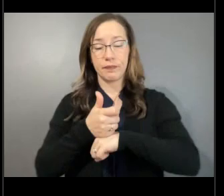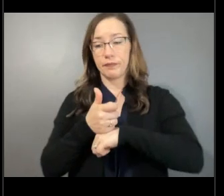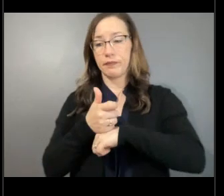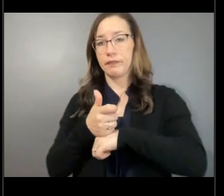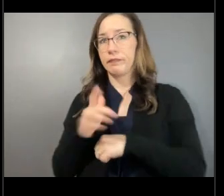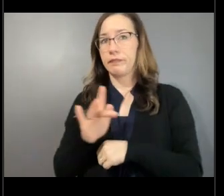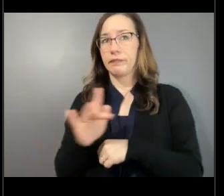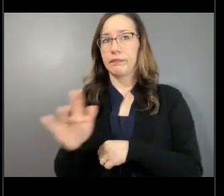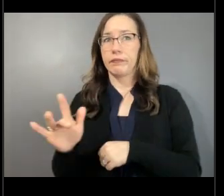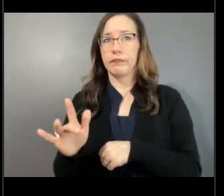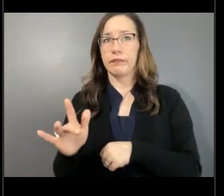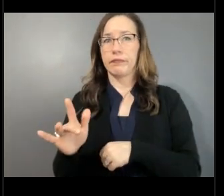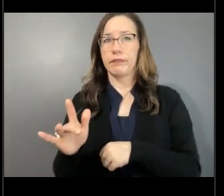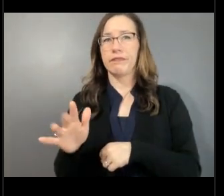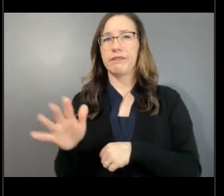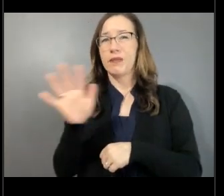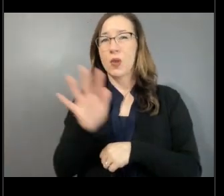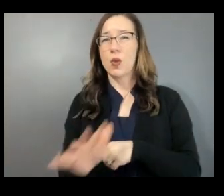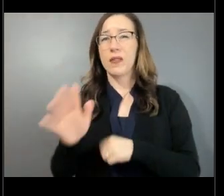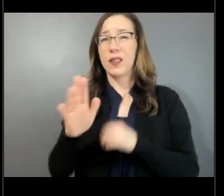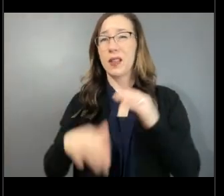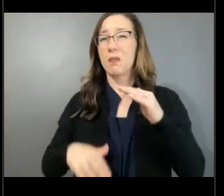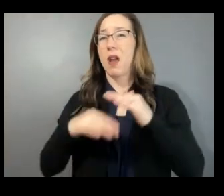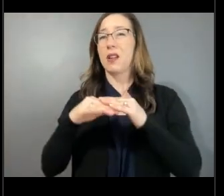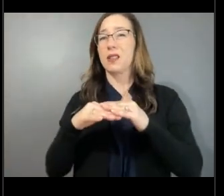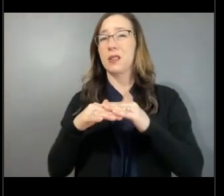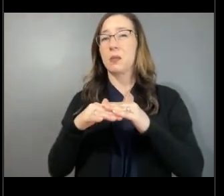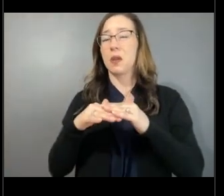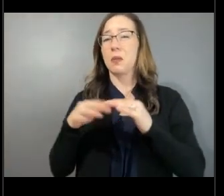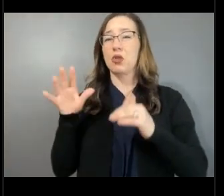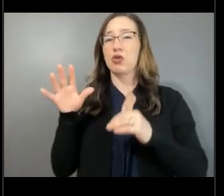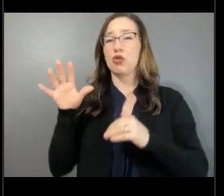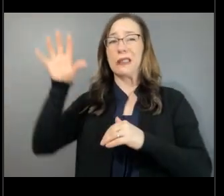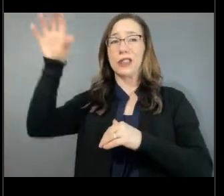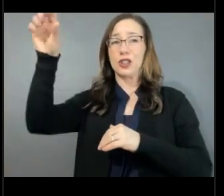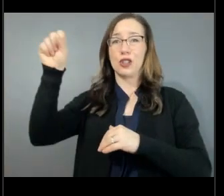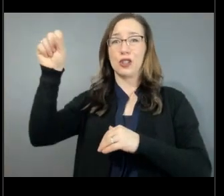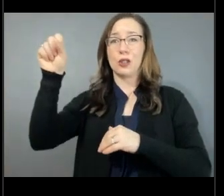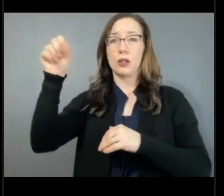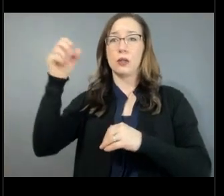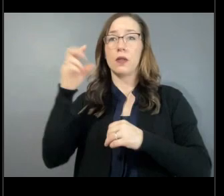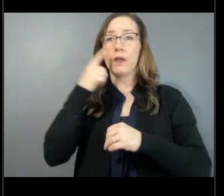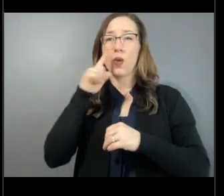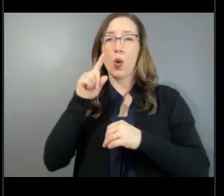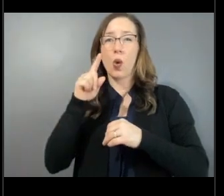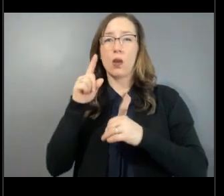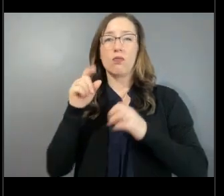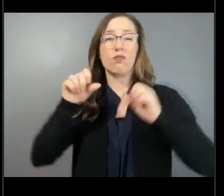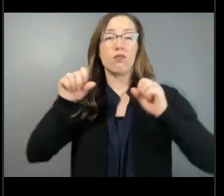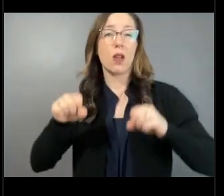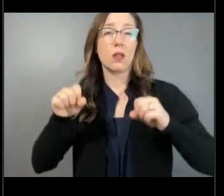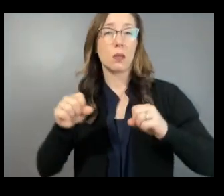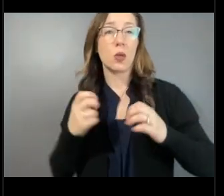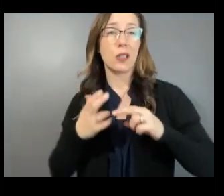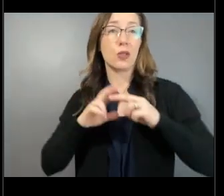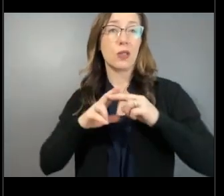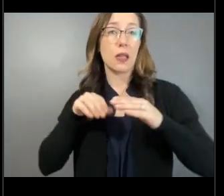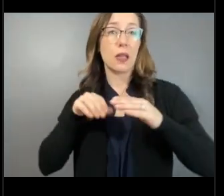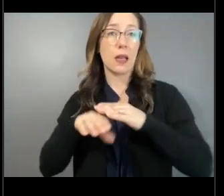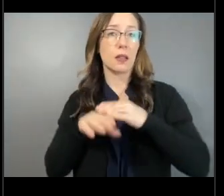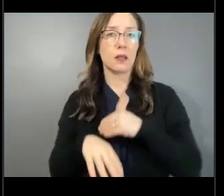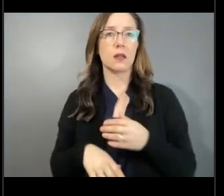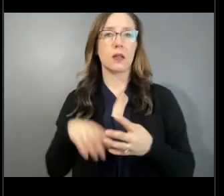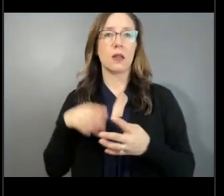blank, which is roughly the maximum reach height for increased access. Your